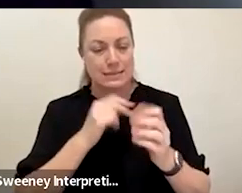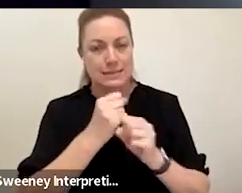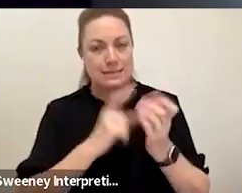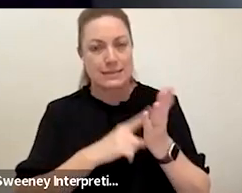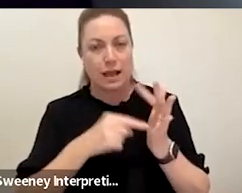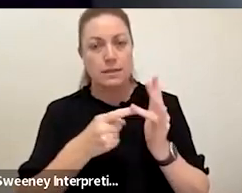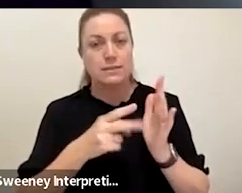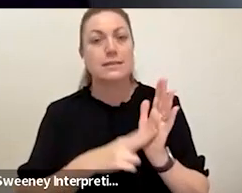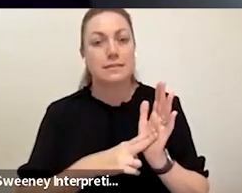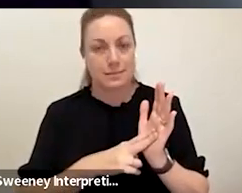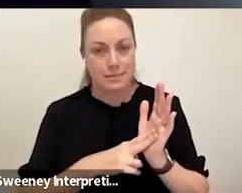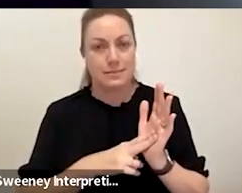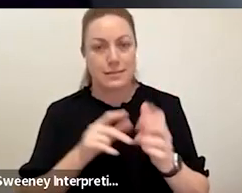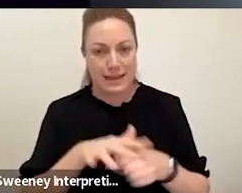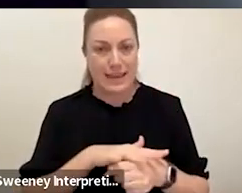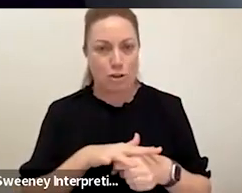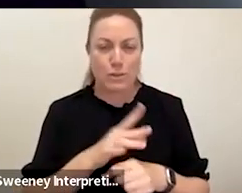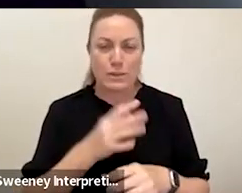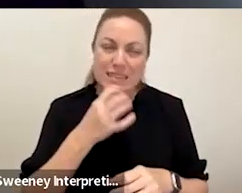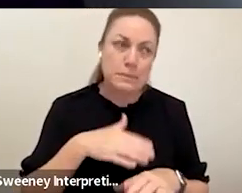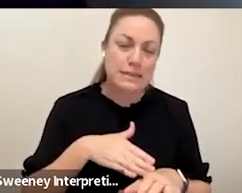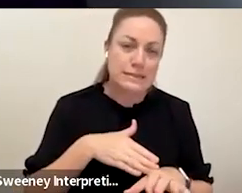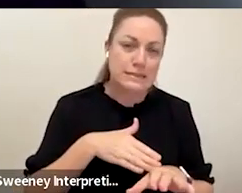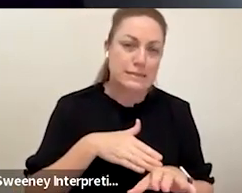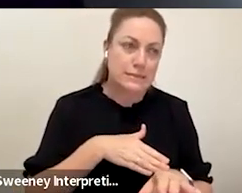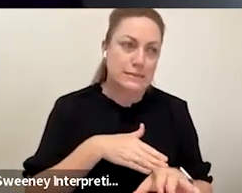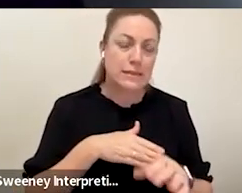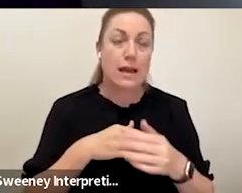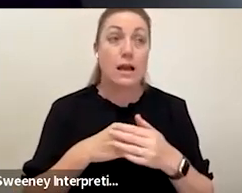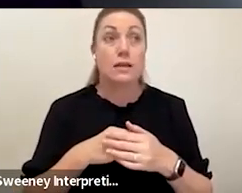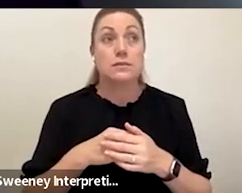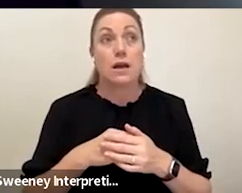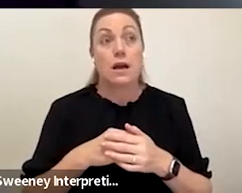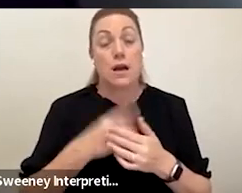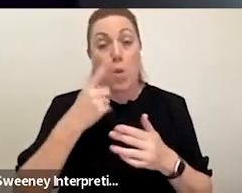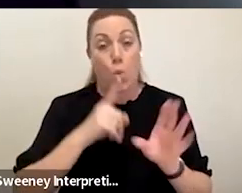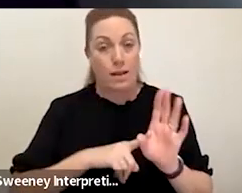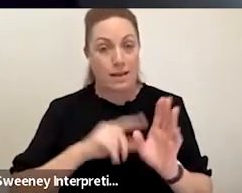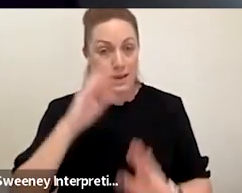That was a little bit slow. And so 12 months ago,